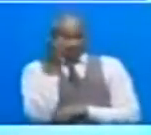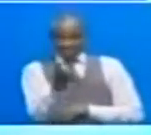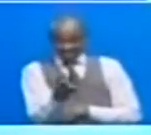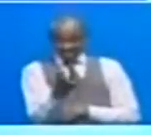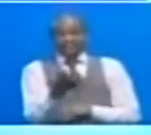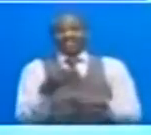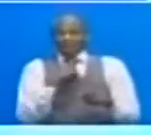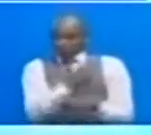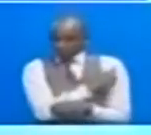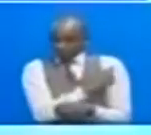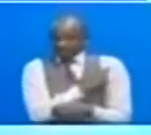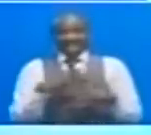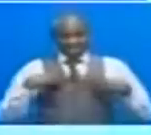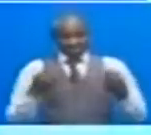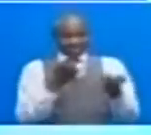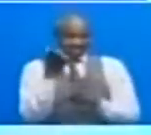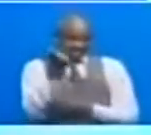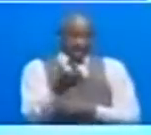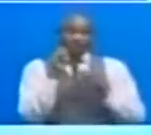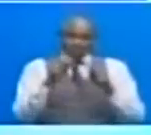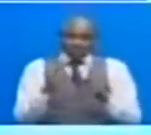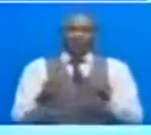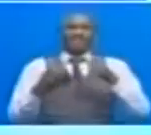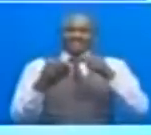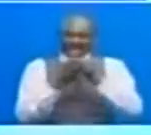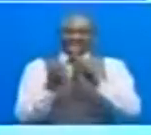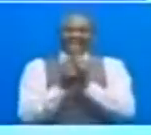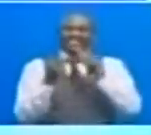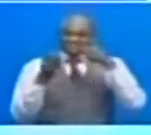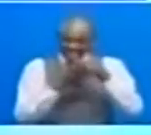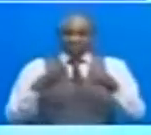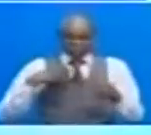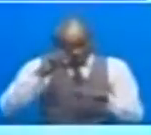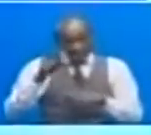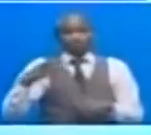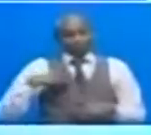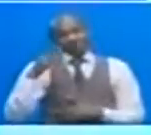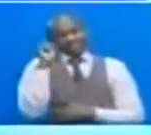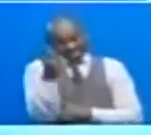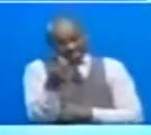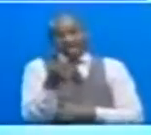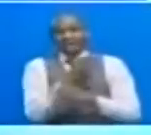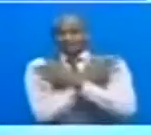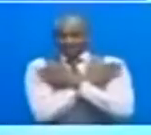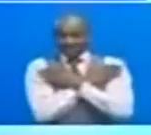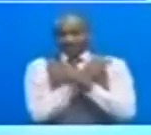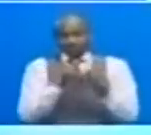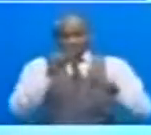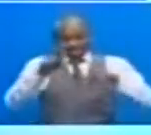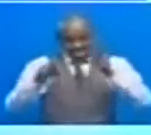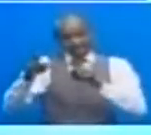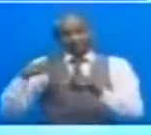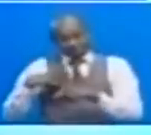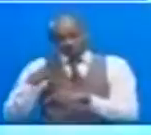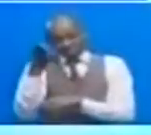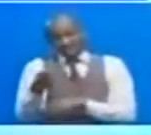The Sema Doctor Mobile Health Service seeks to reach more than 19 million subscribers in Kenya following a partnership between various